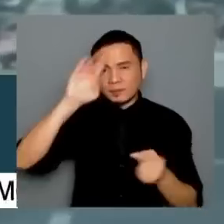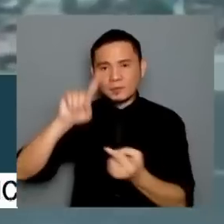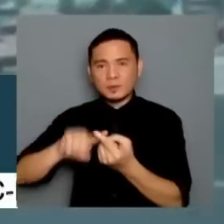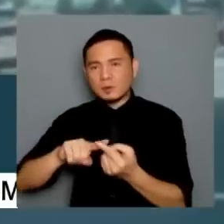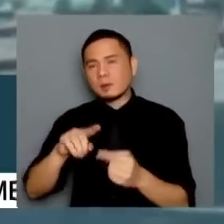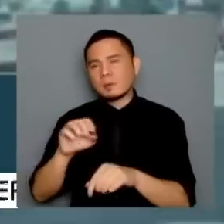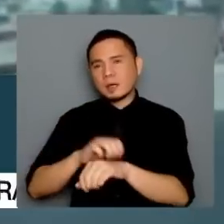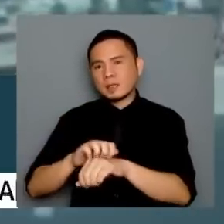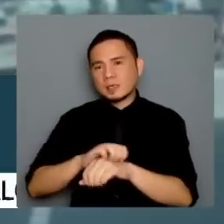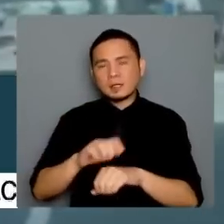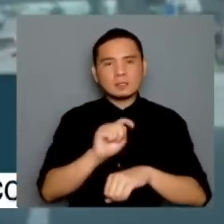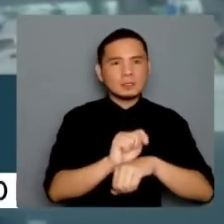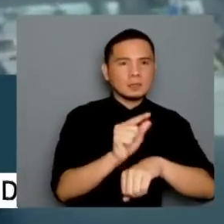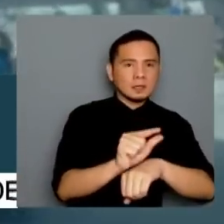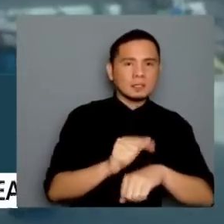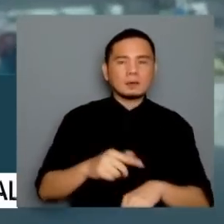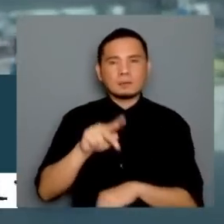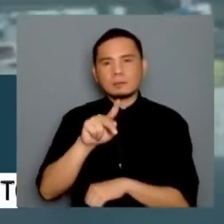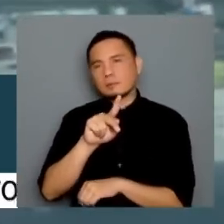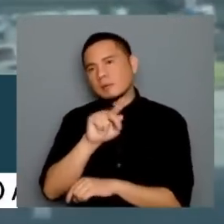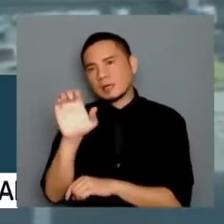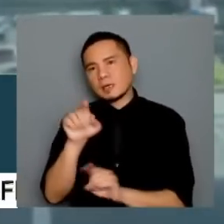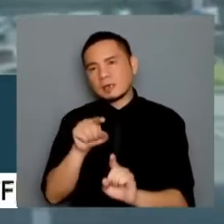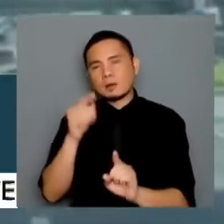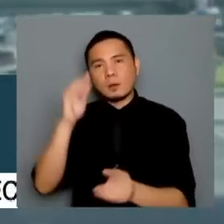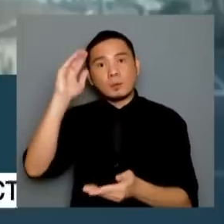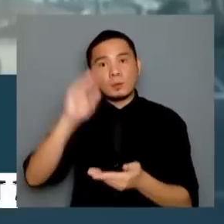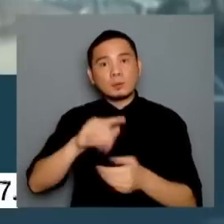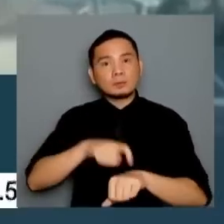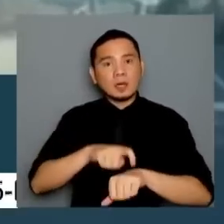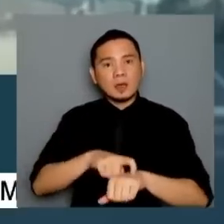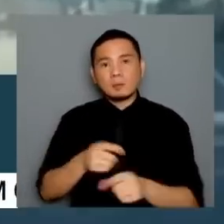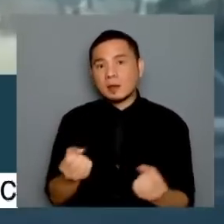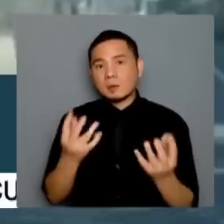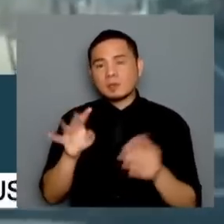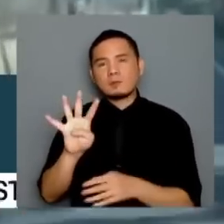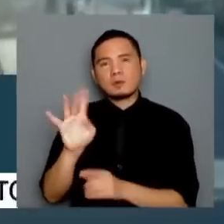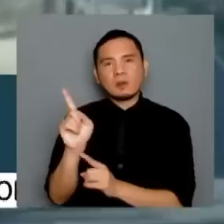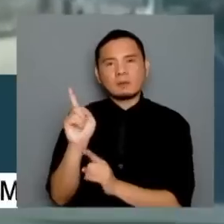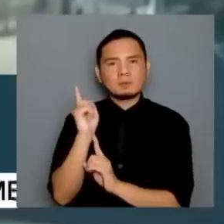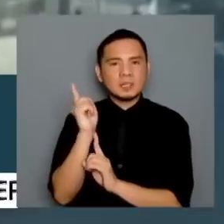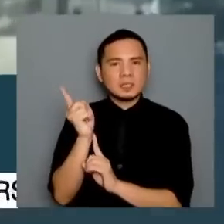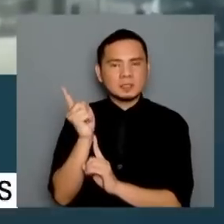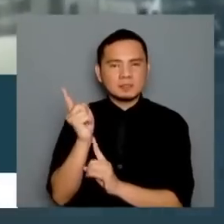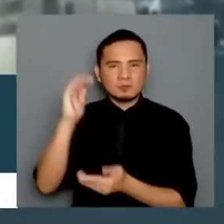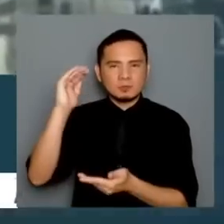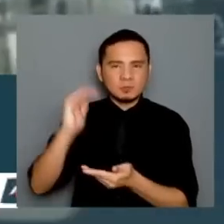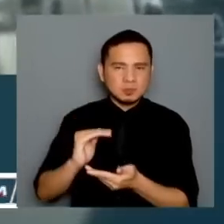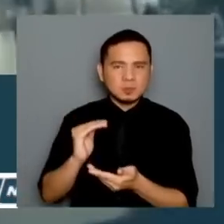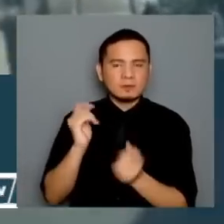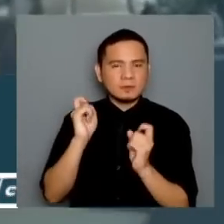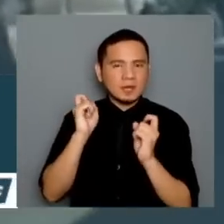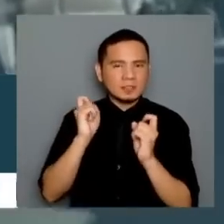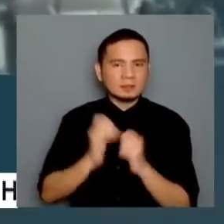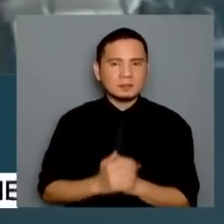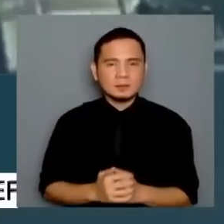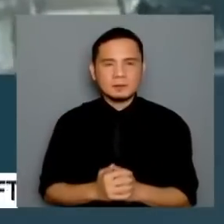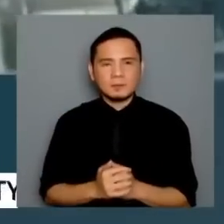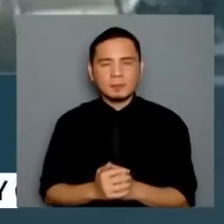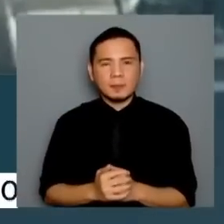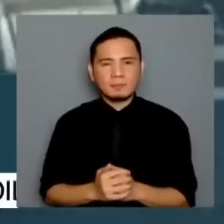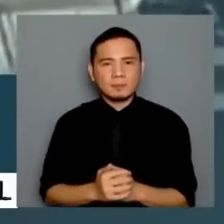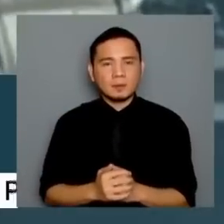or vice versa is expected to be reduced to 45 minutes only. The project is designed to decongest